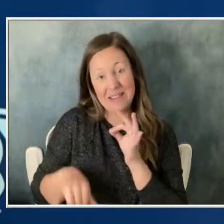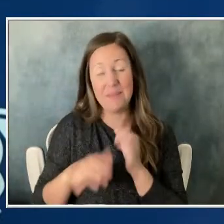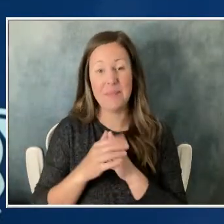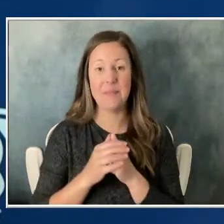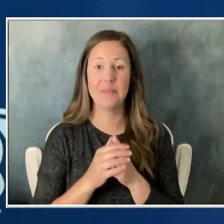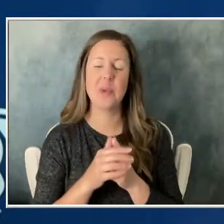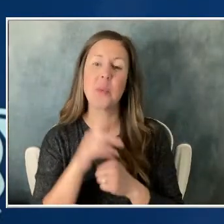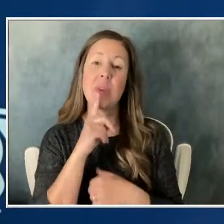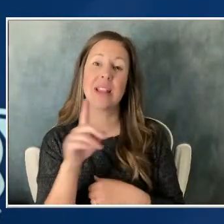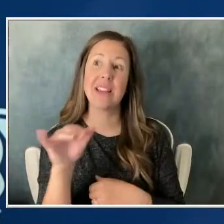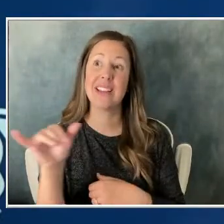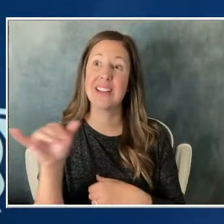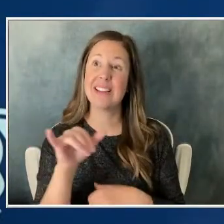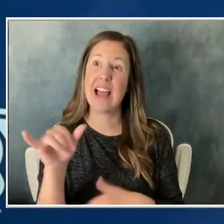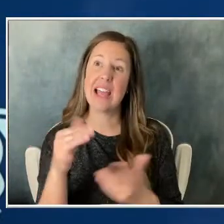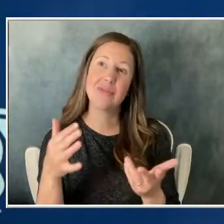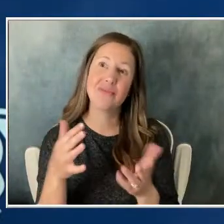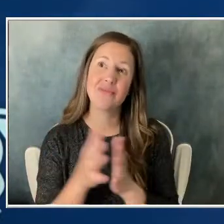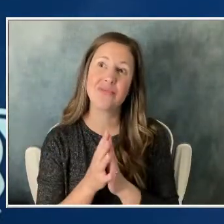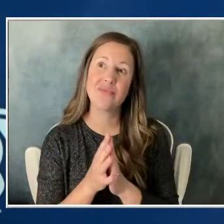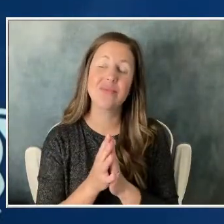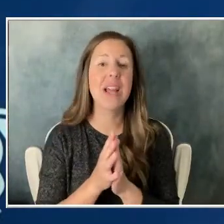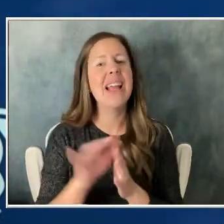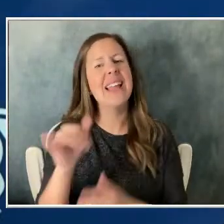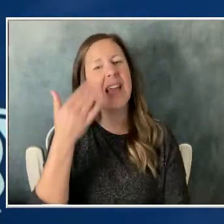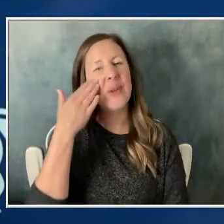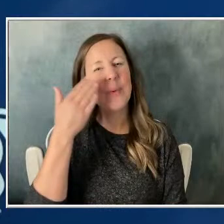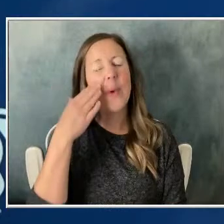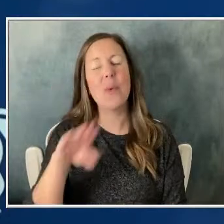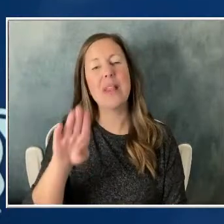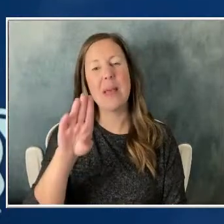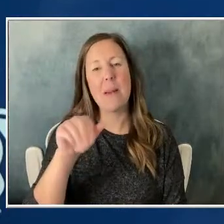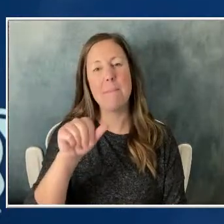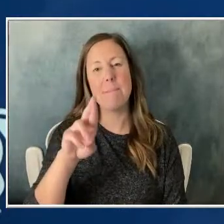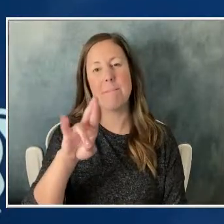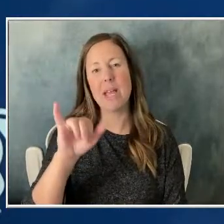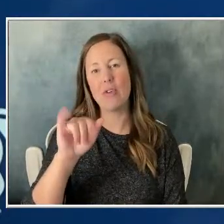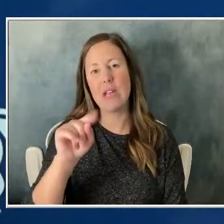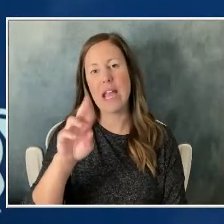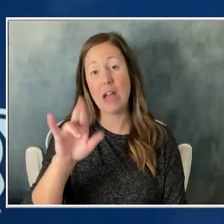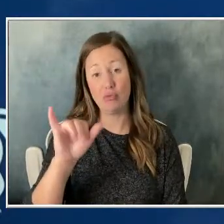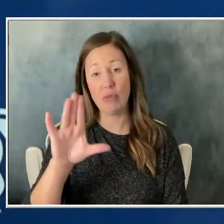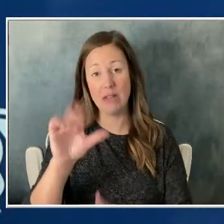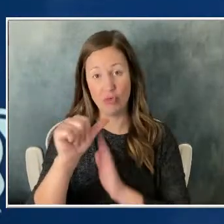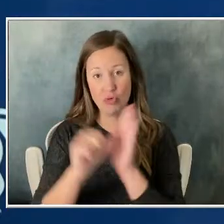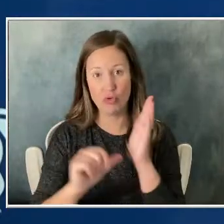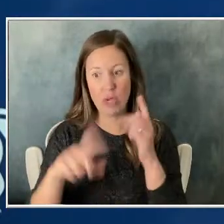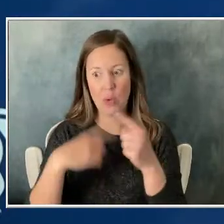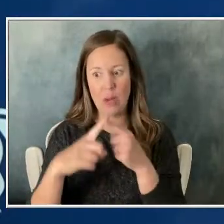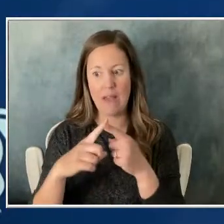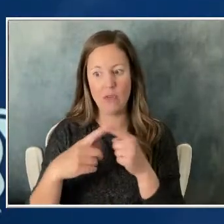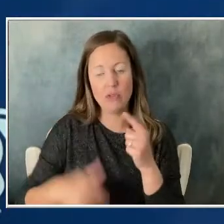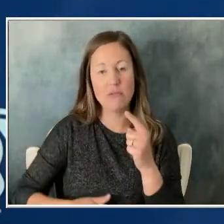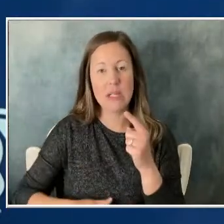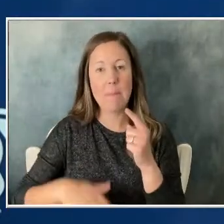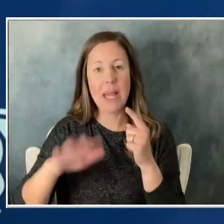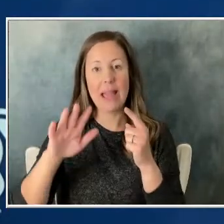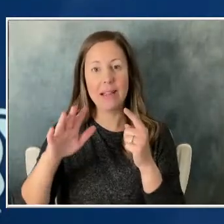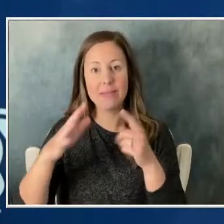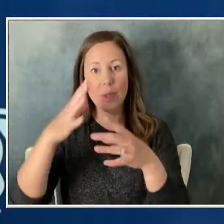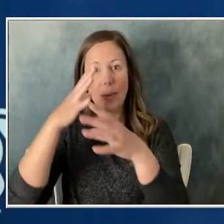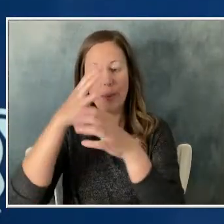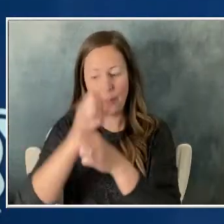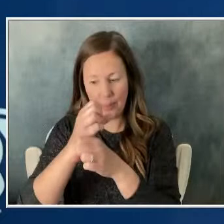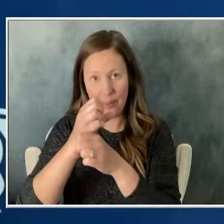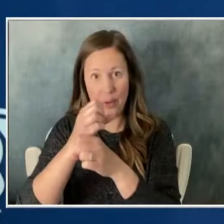basically, it's like bariatric surgery on steroids. Because basically, with bariatric surgery, the stomach is left in place,